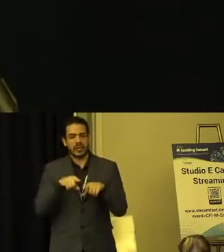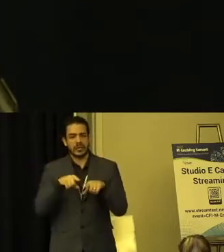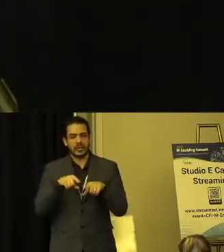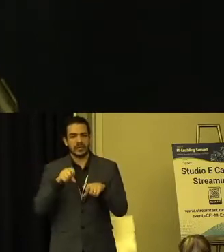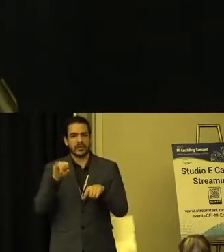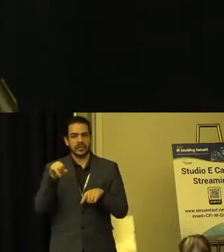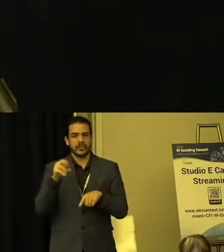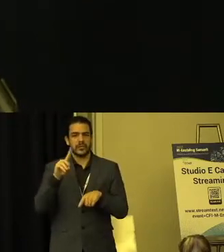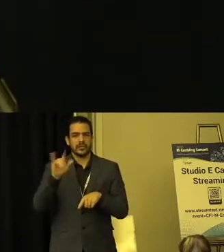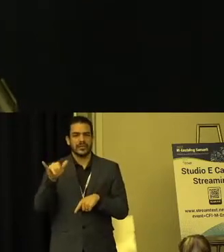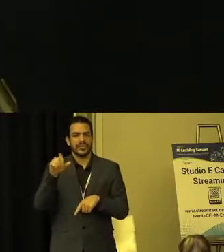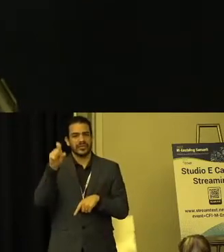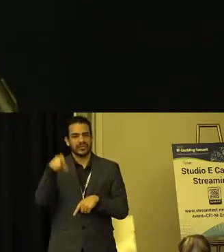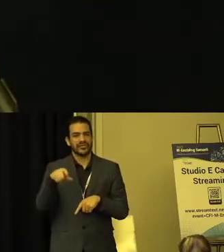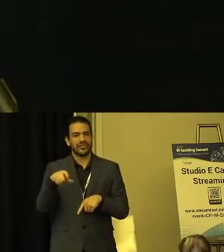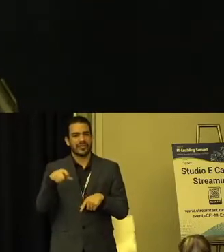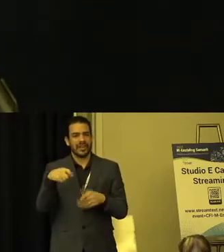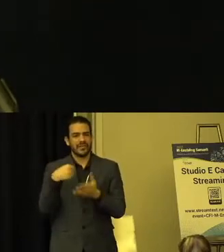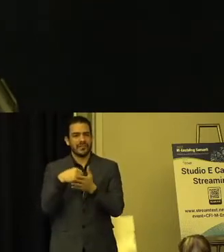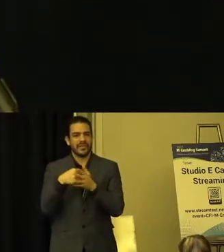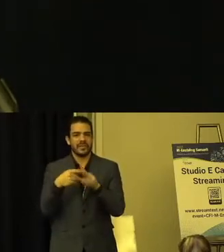of W3C funds as well.